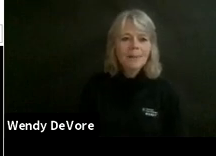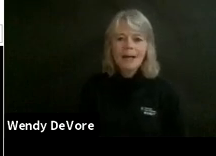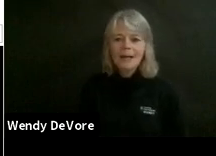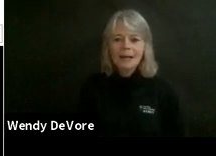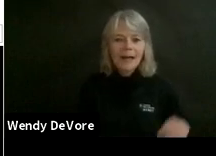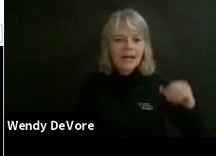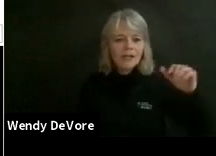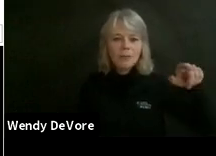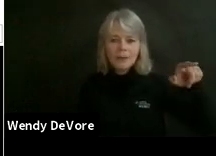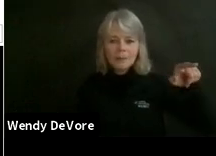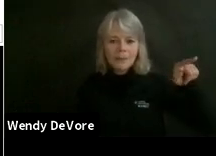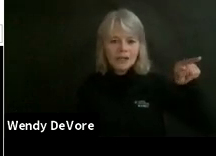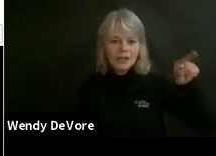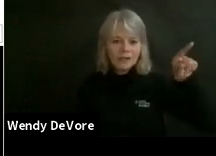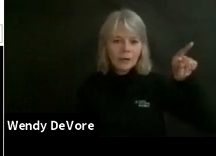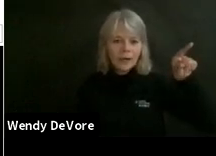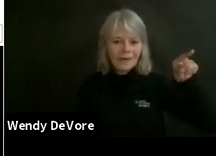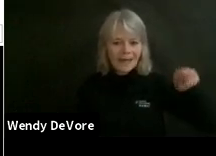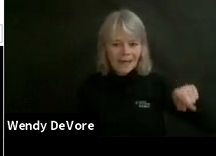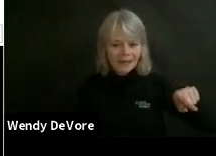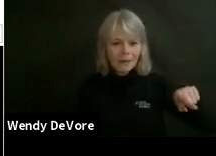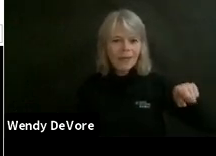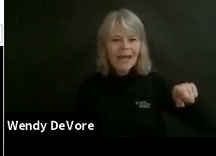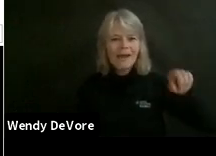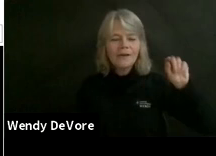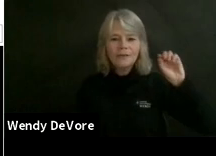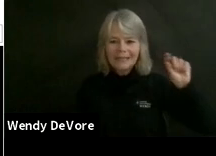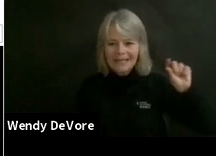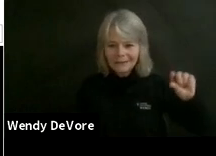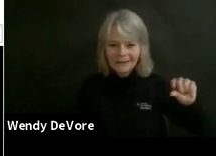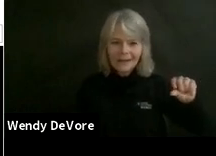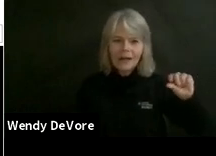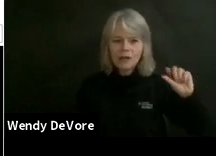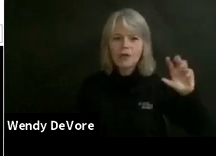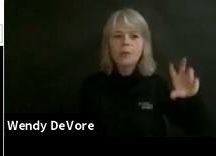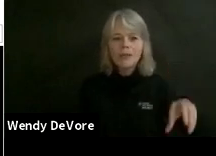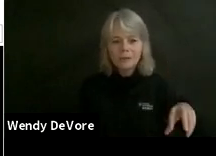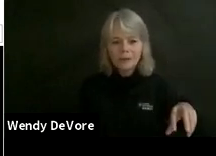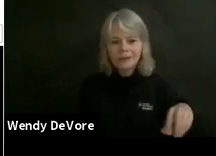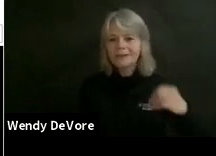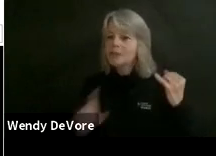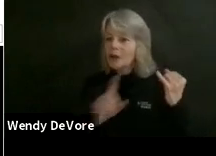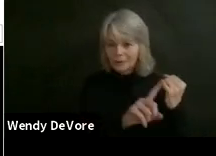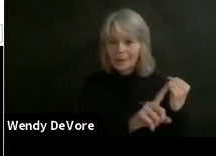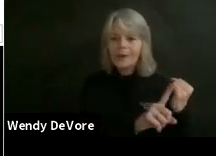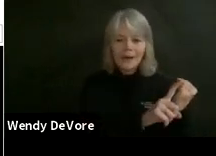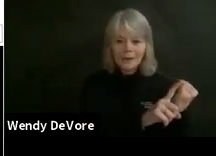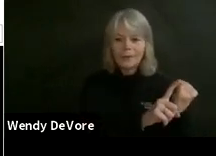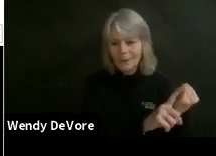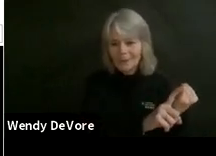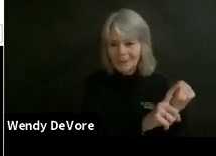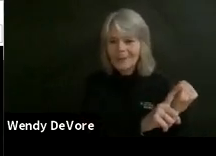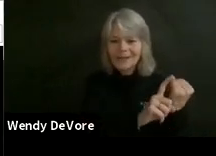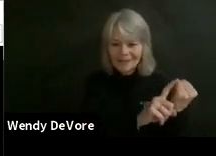Um, I just want to mention. So at the end here, we have links, uh, to resources. It talks about